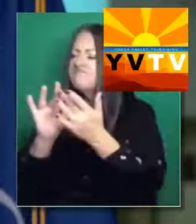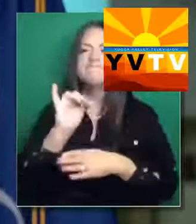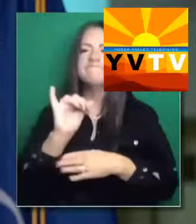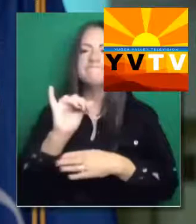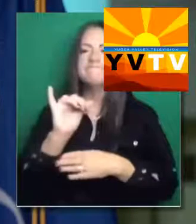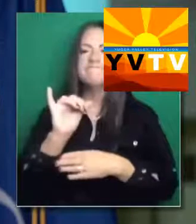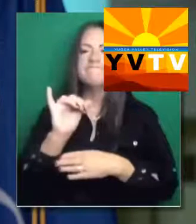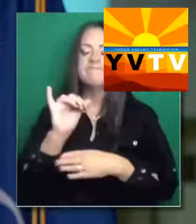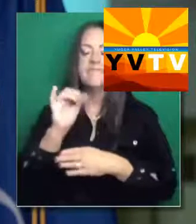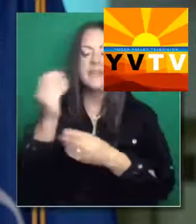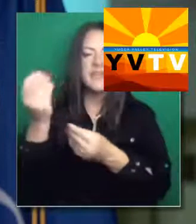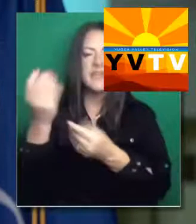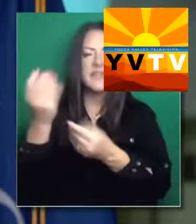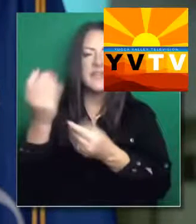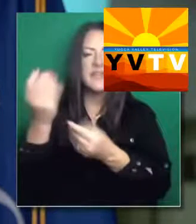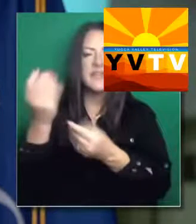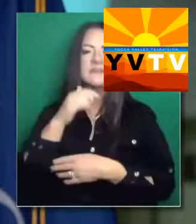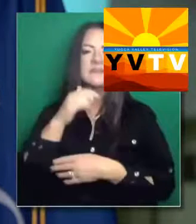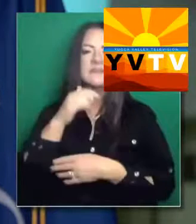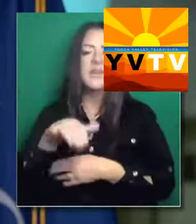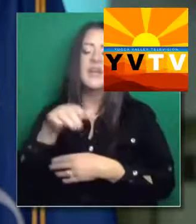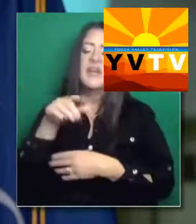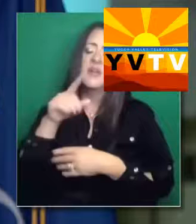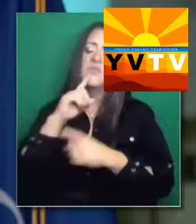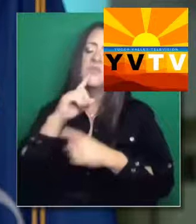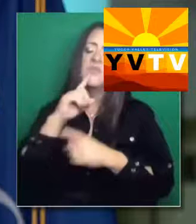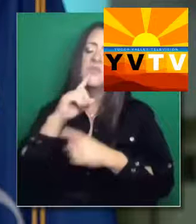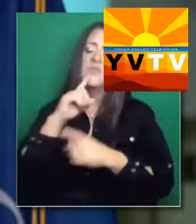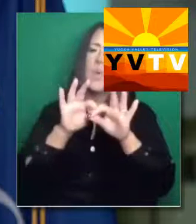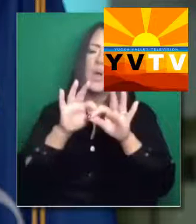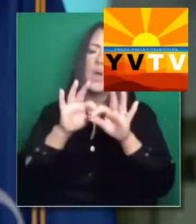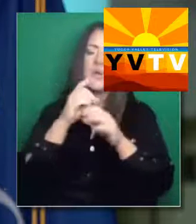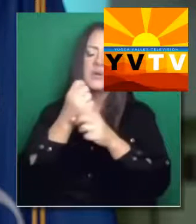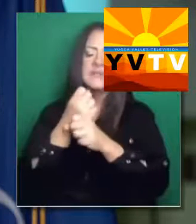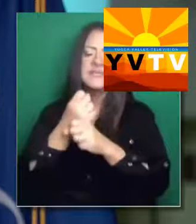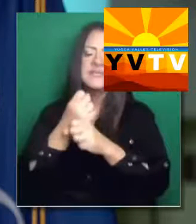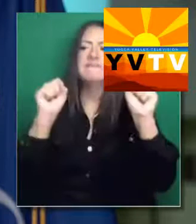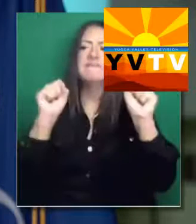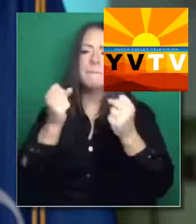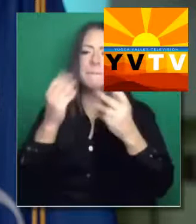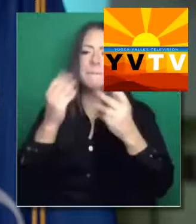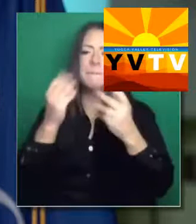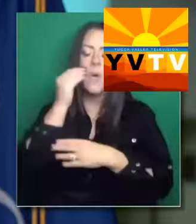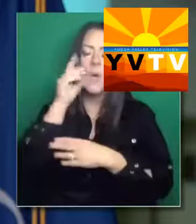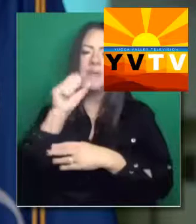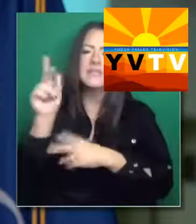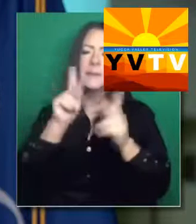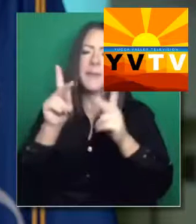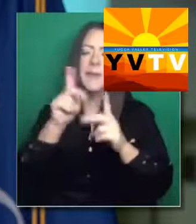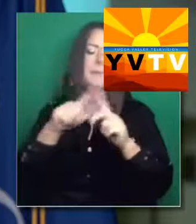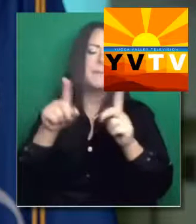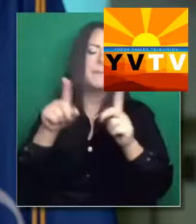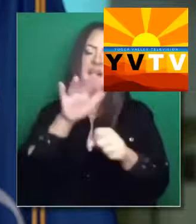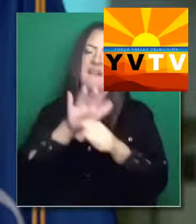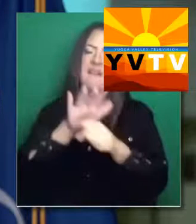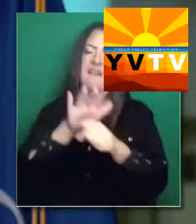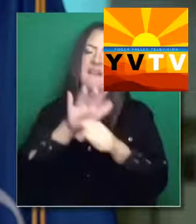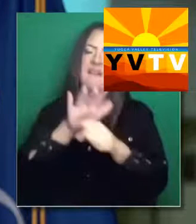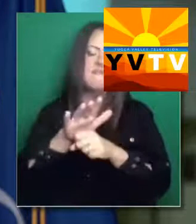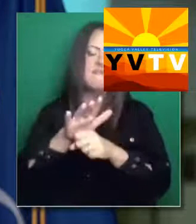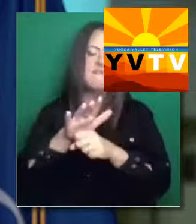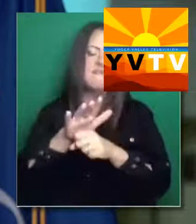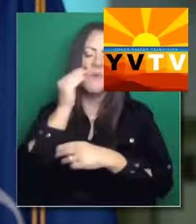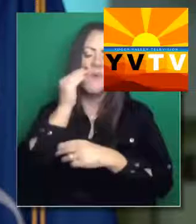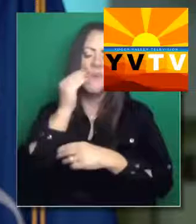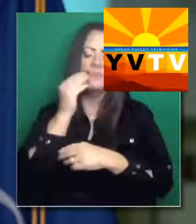said those are life-saving for the few who are lucky enough to get inside, but there simply aren't enough. So would love to know what's on the horizon. Yeah, good